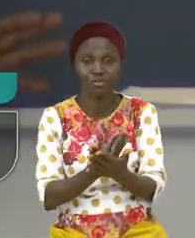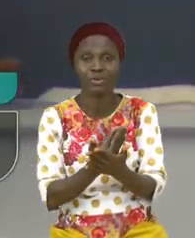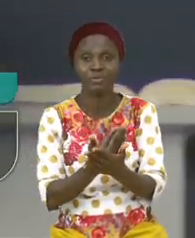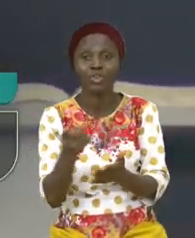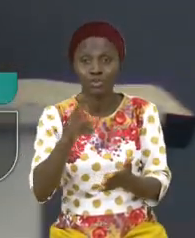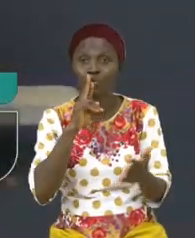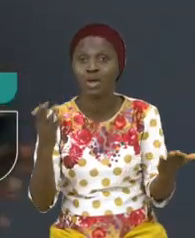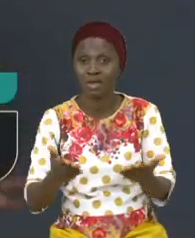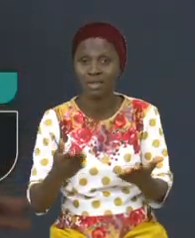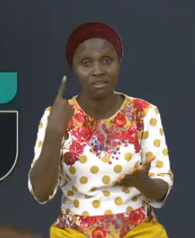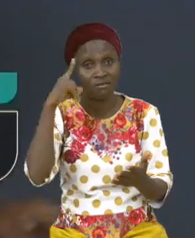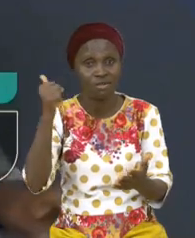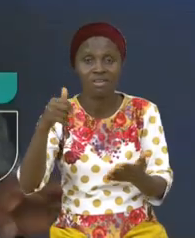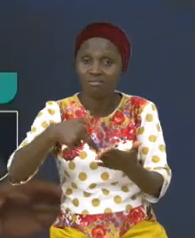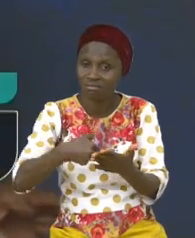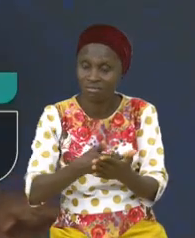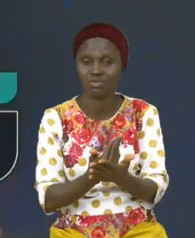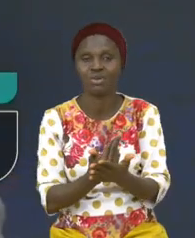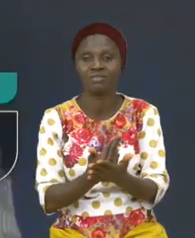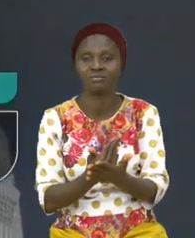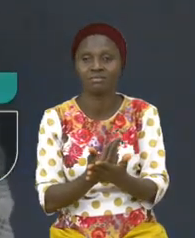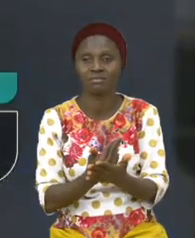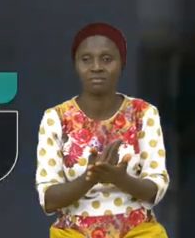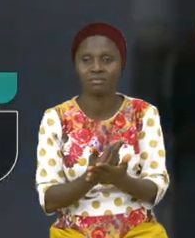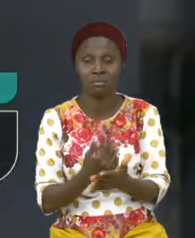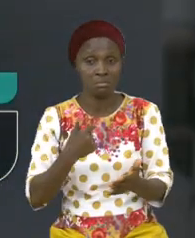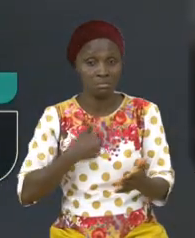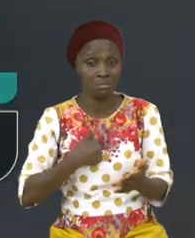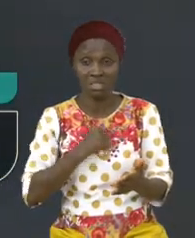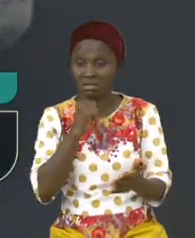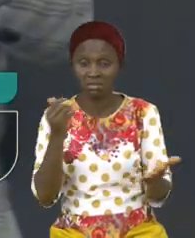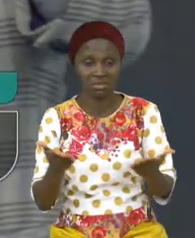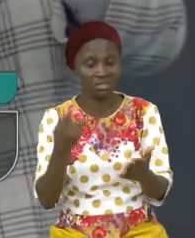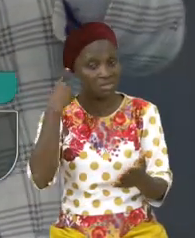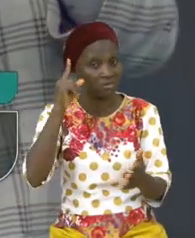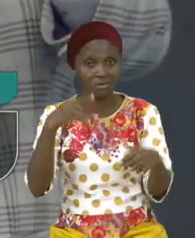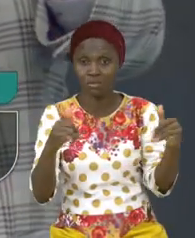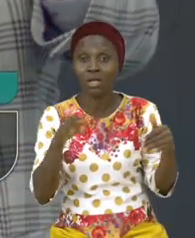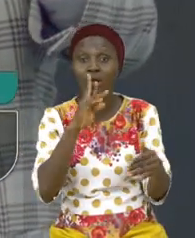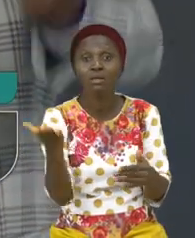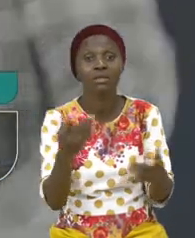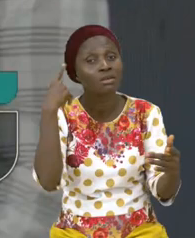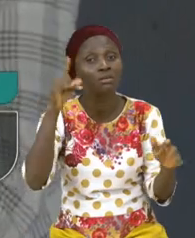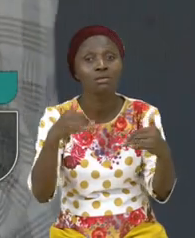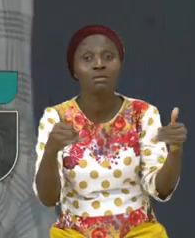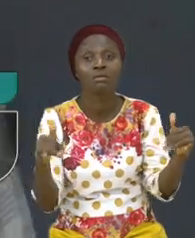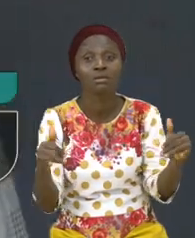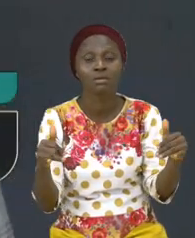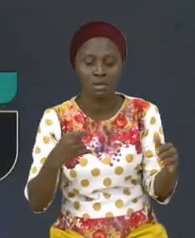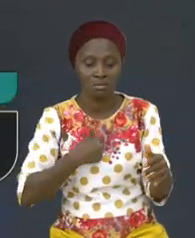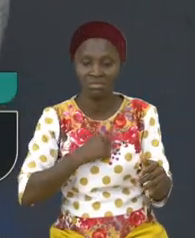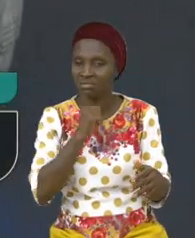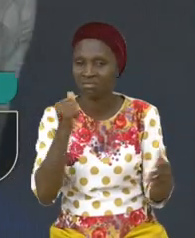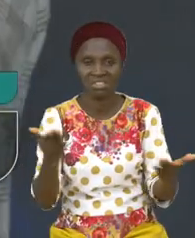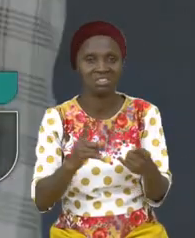here for a renewal. I'm not here for play. Are you here for play? I'm not here just